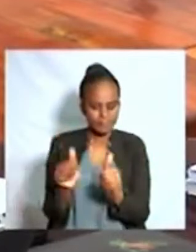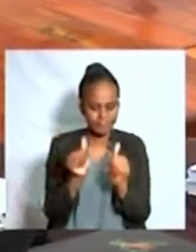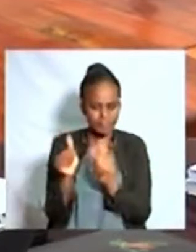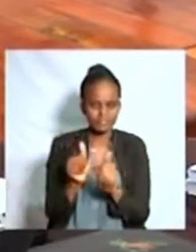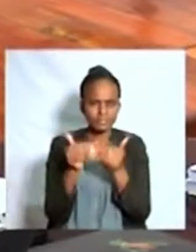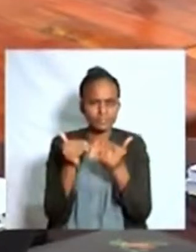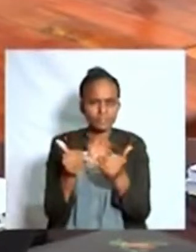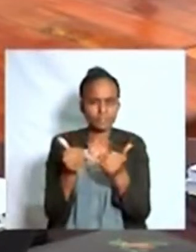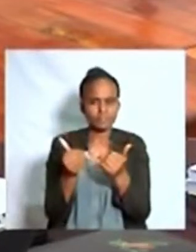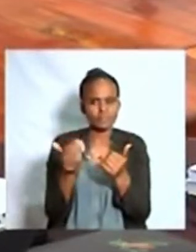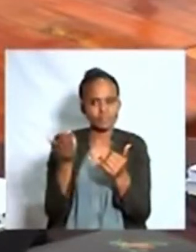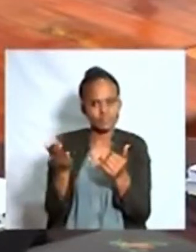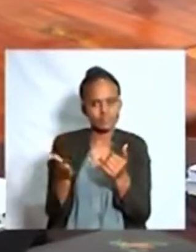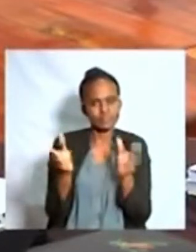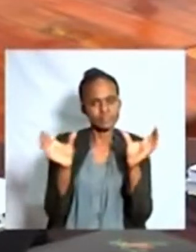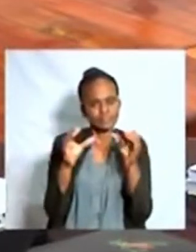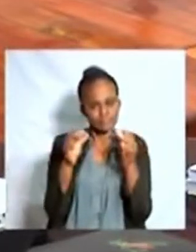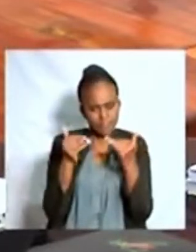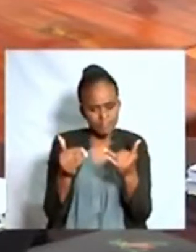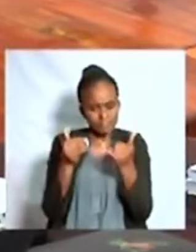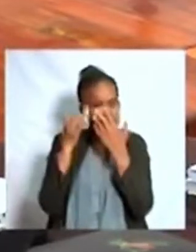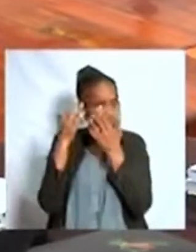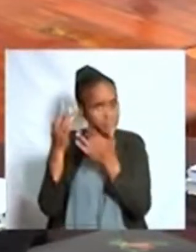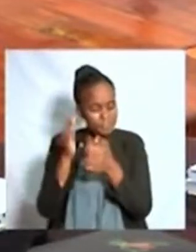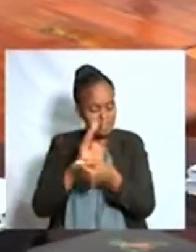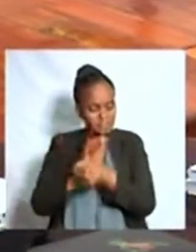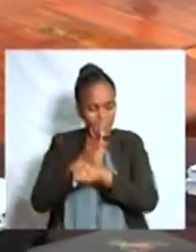is that the Council wishes to state that